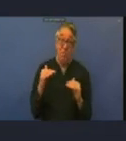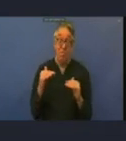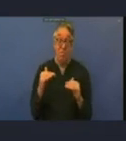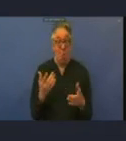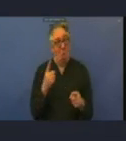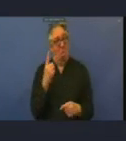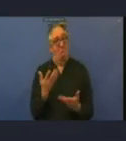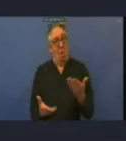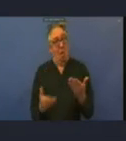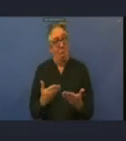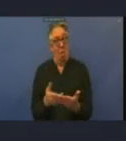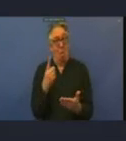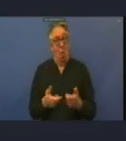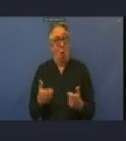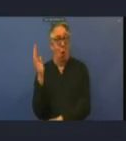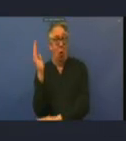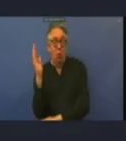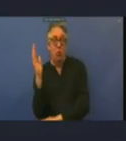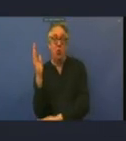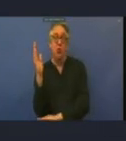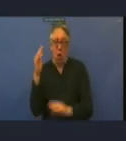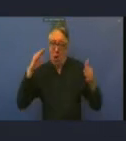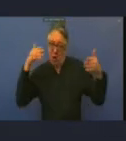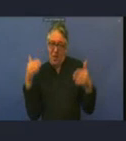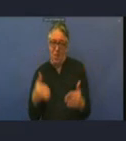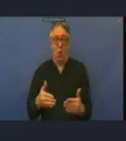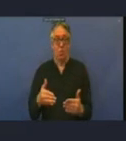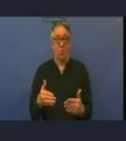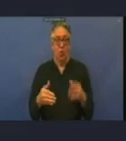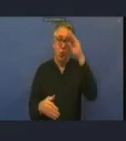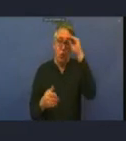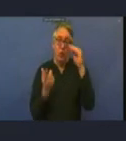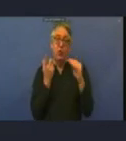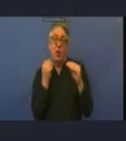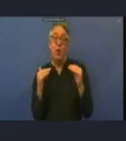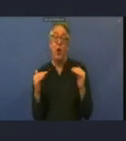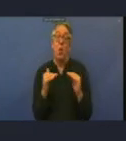give the floor to my colleagues, but I will also maybe give you